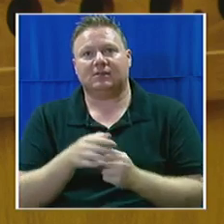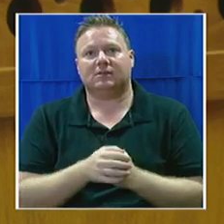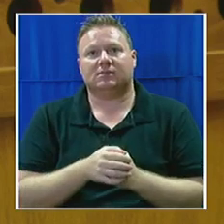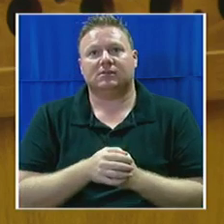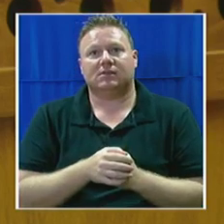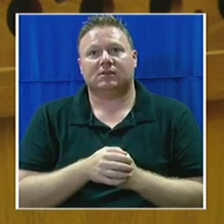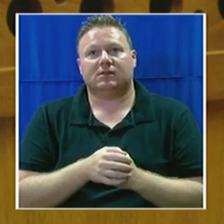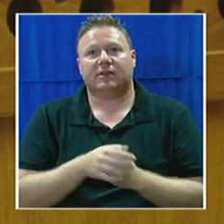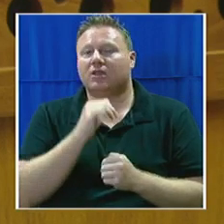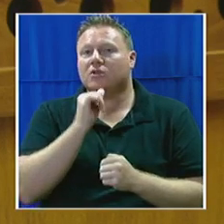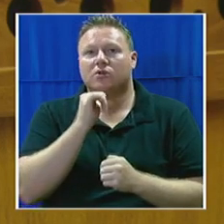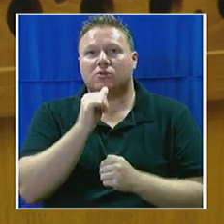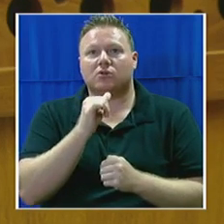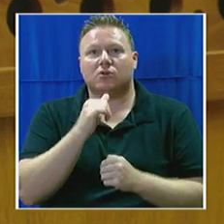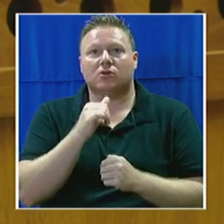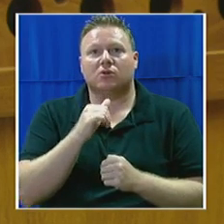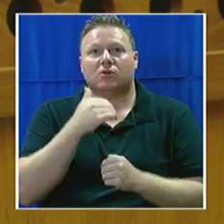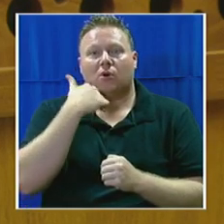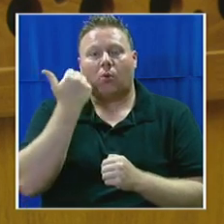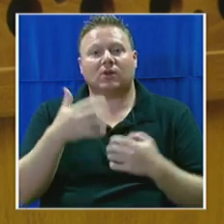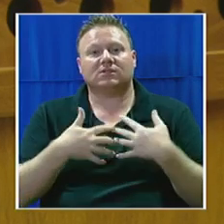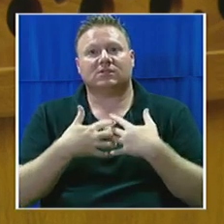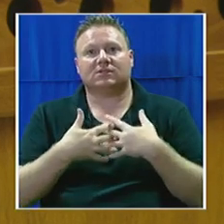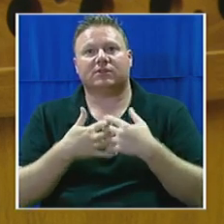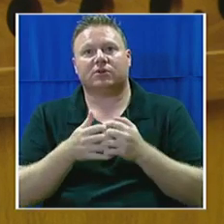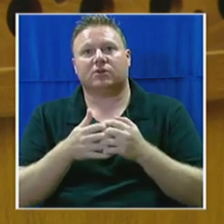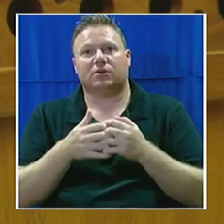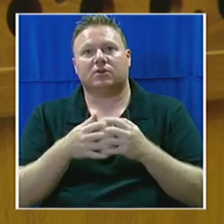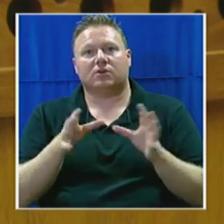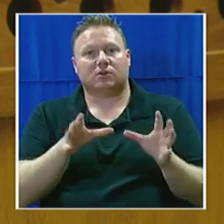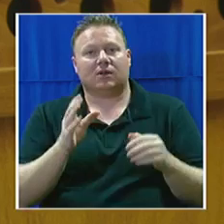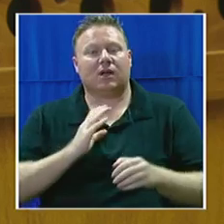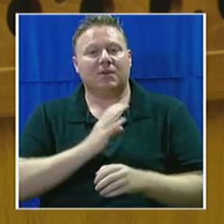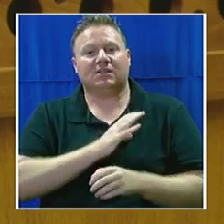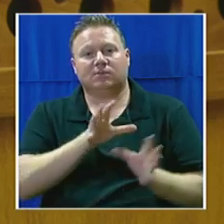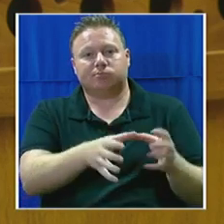shy away from the formation of such institutions